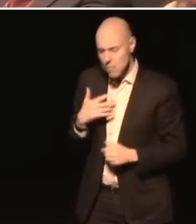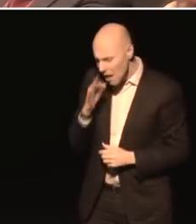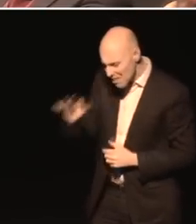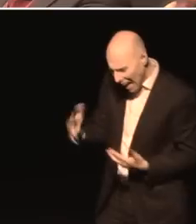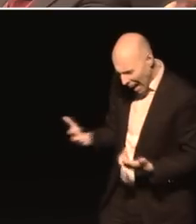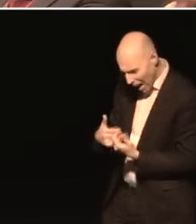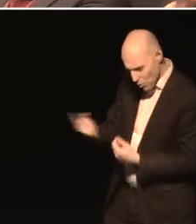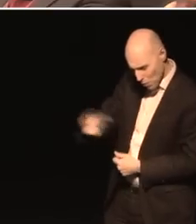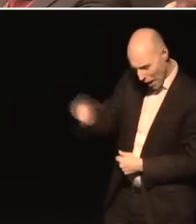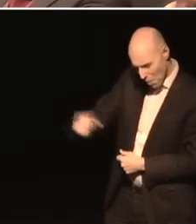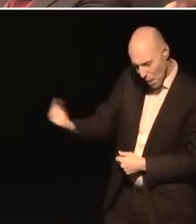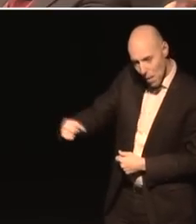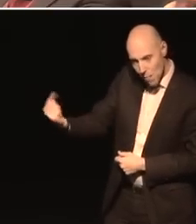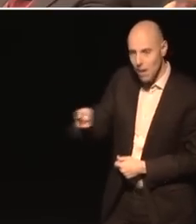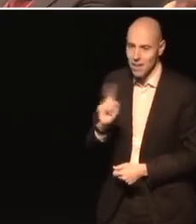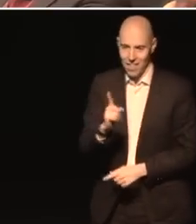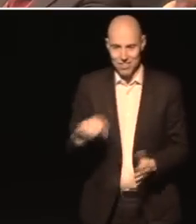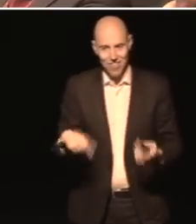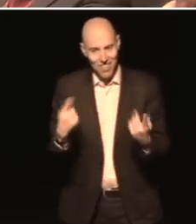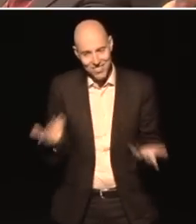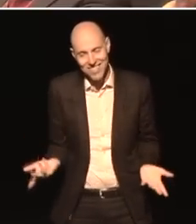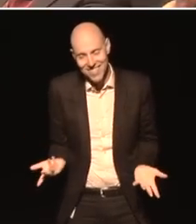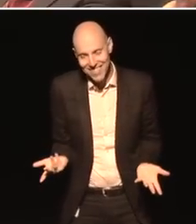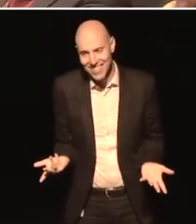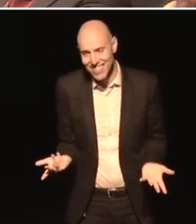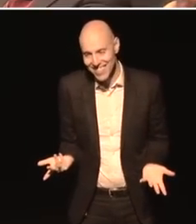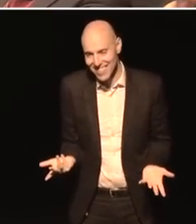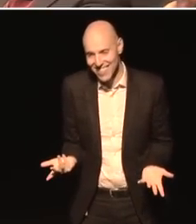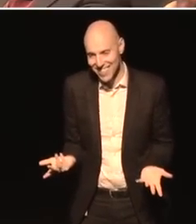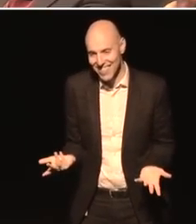them coming back? That's the other... That's the challenge. That's because, yes,